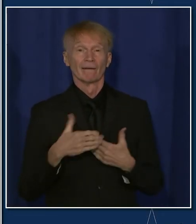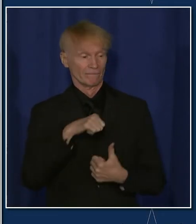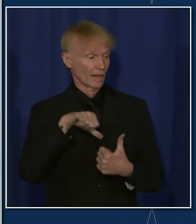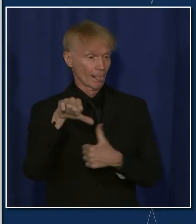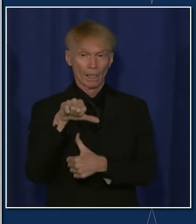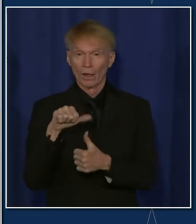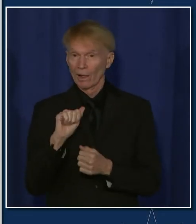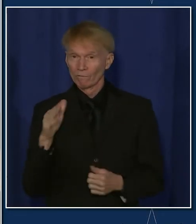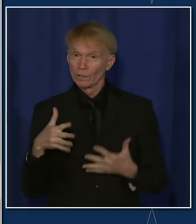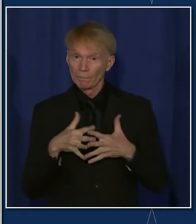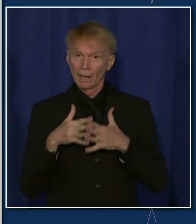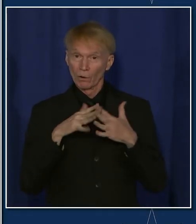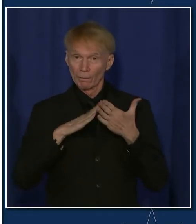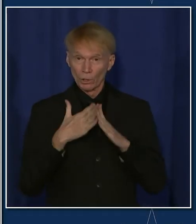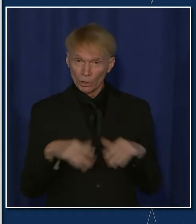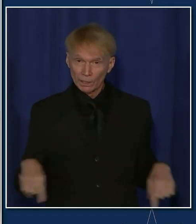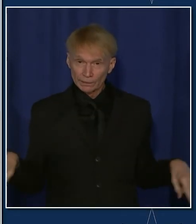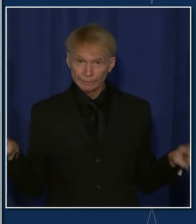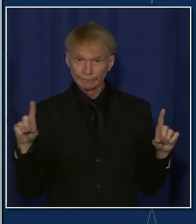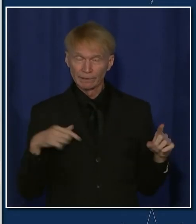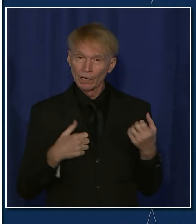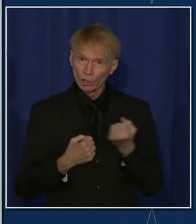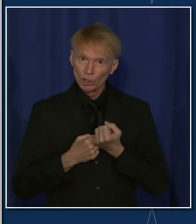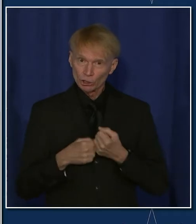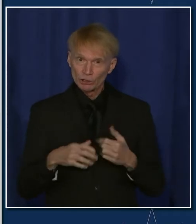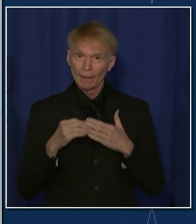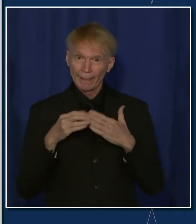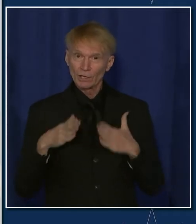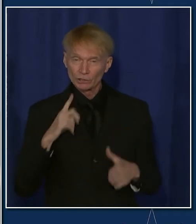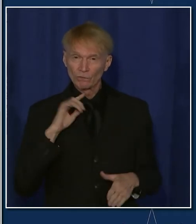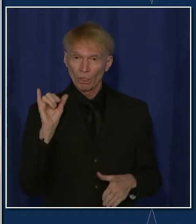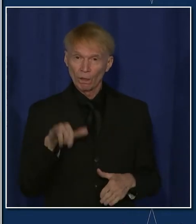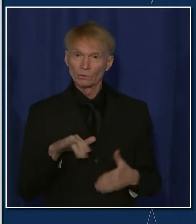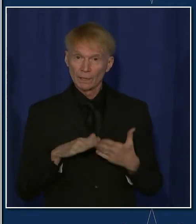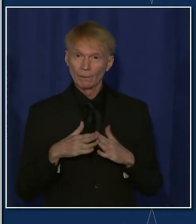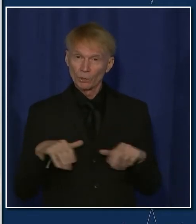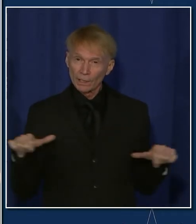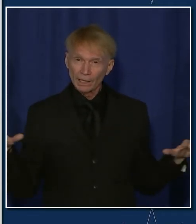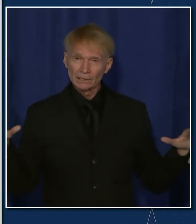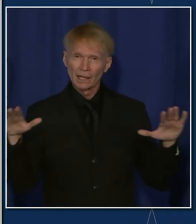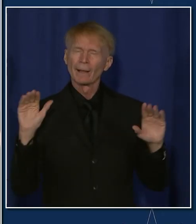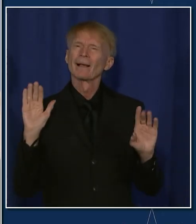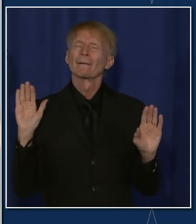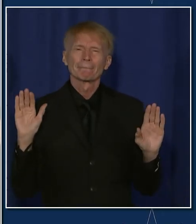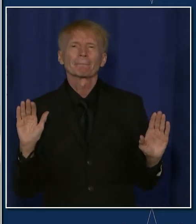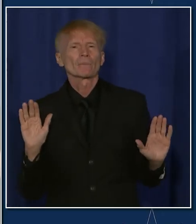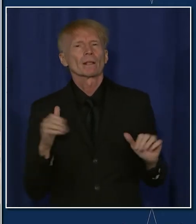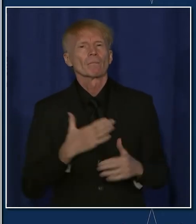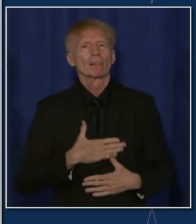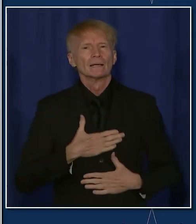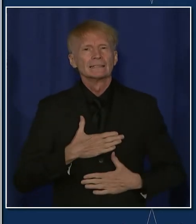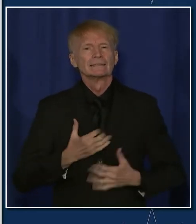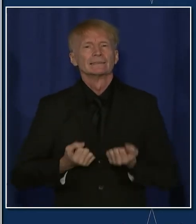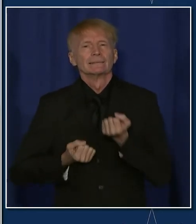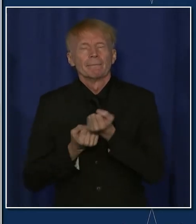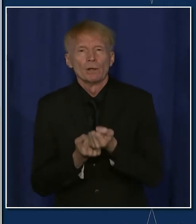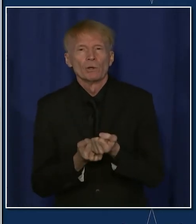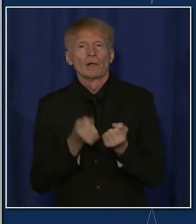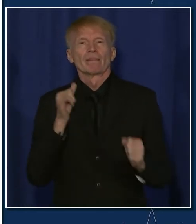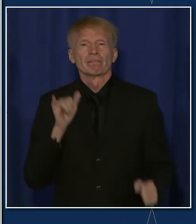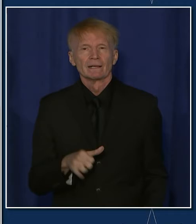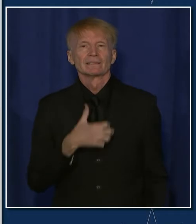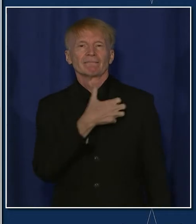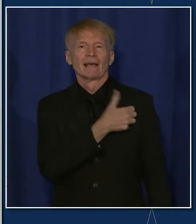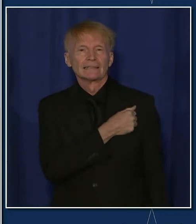American communities, I urge the leaders of those communities, please get behind these vaccines.